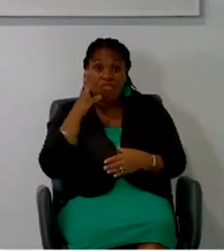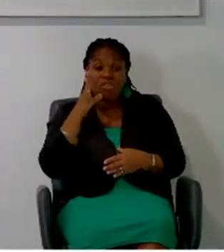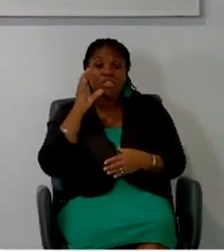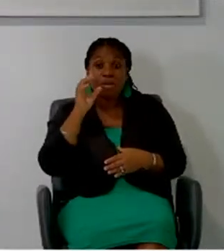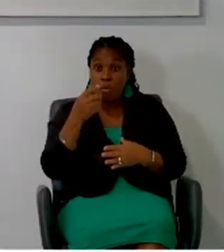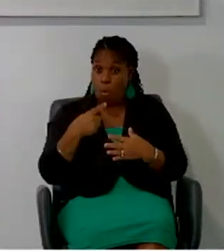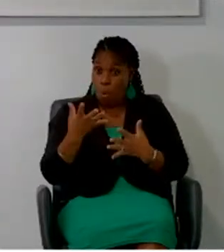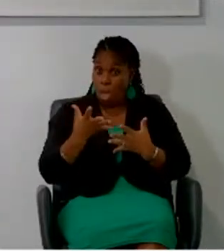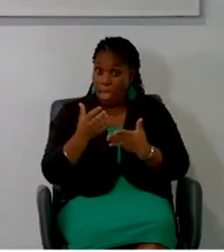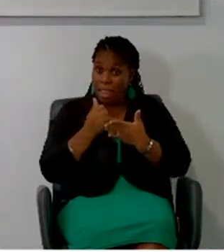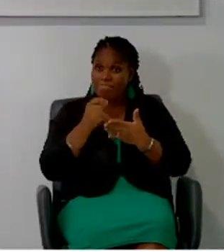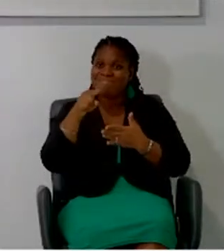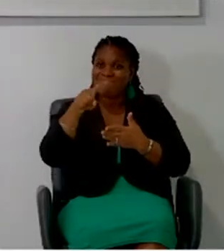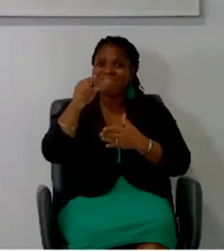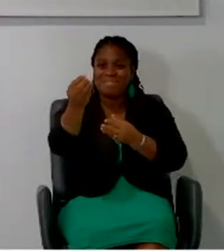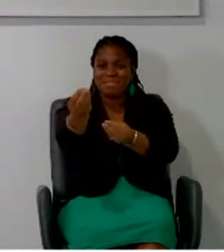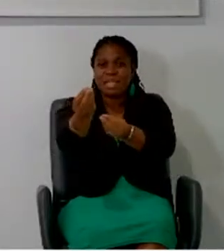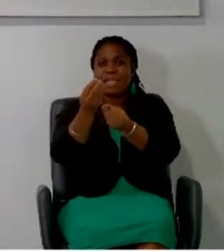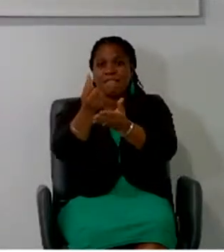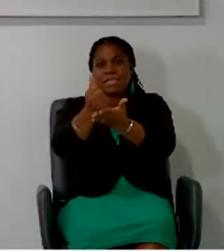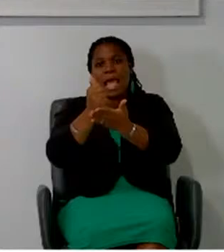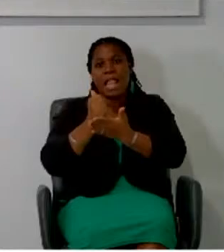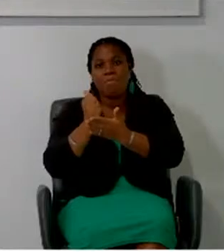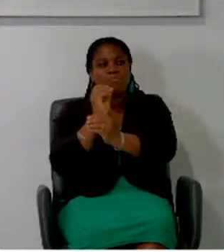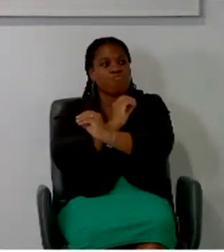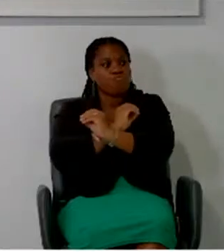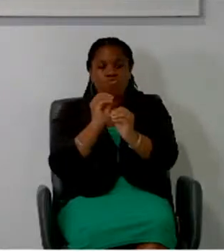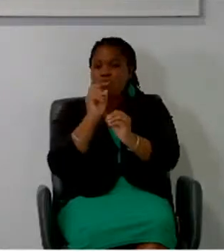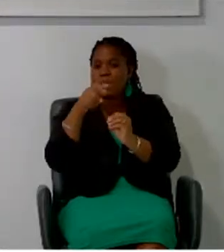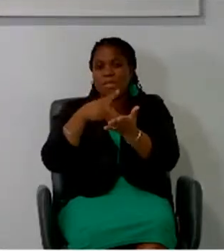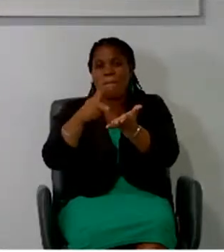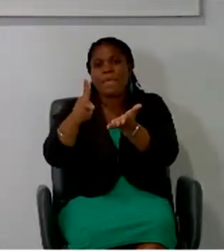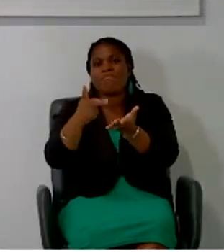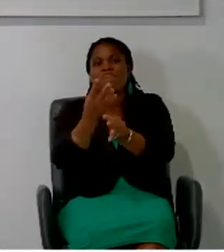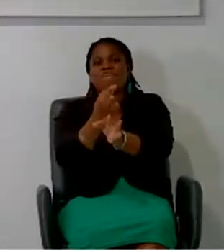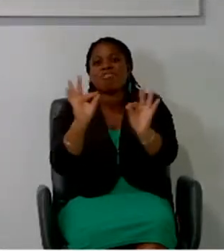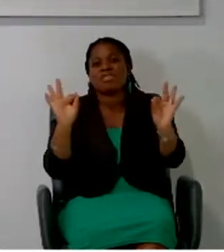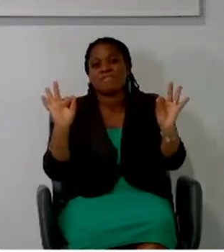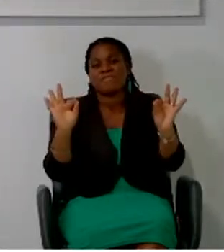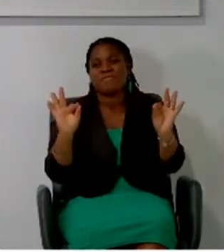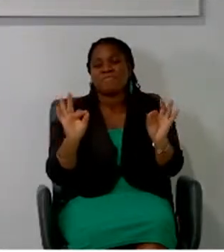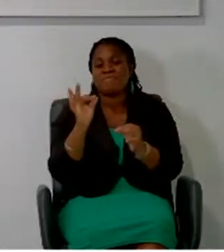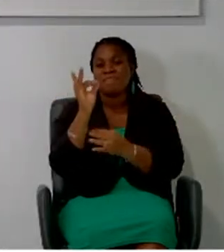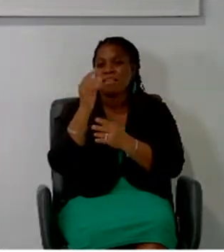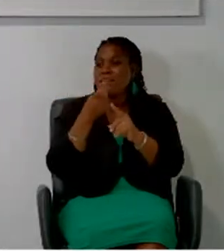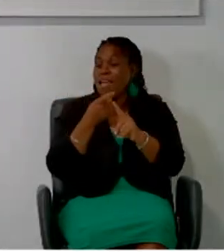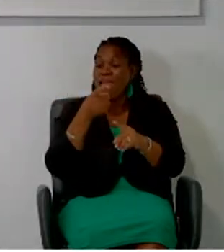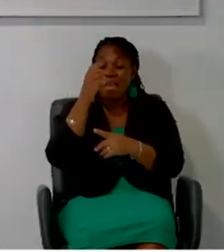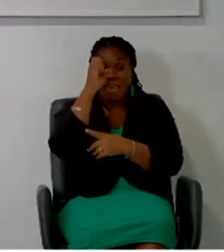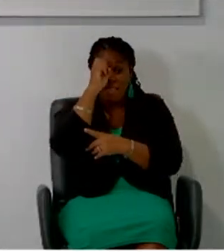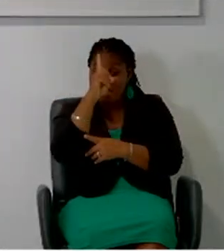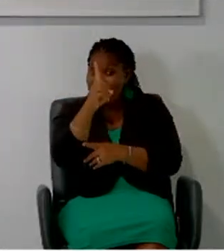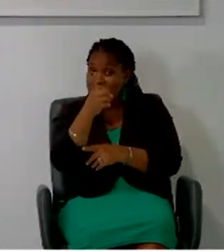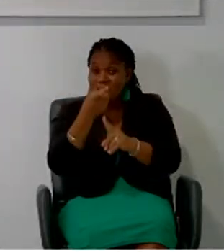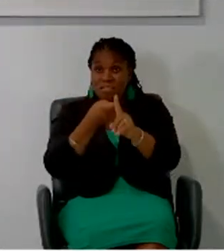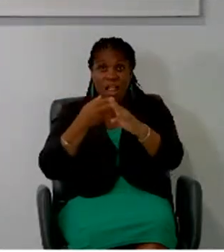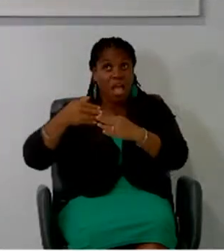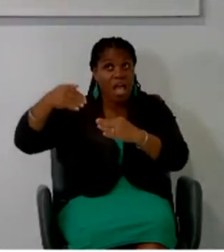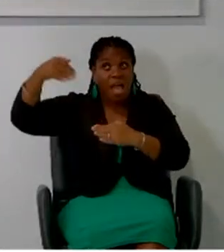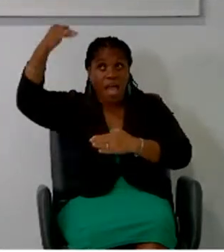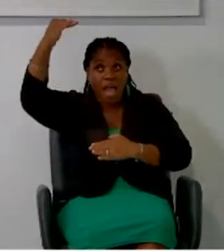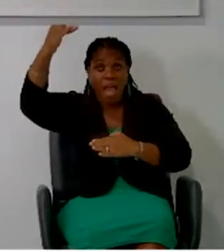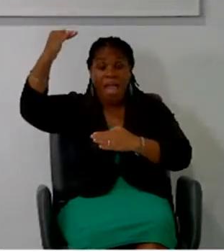are helping us, no cost to the people of St. Kitts and Nevis. From education, from the PhD level to the undergrad level, to